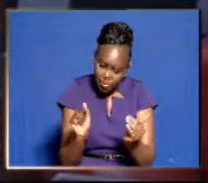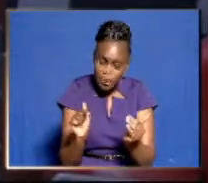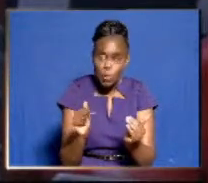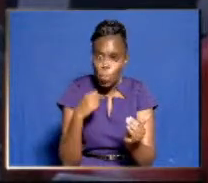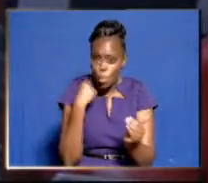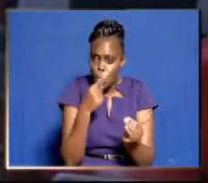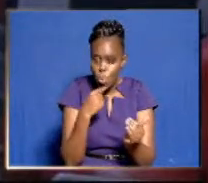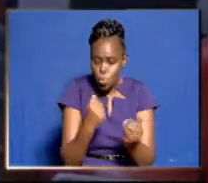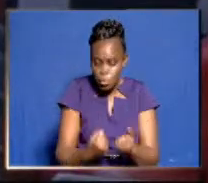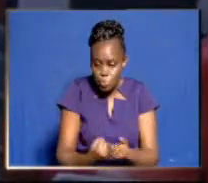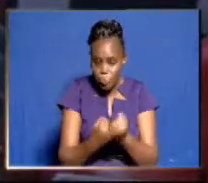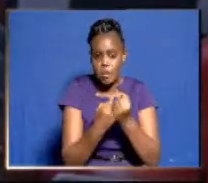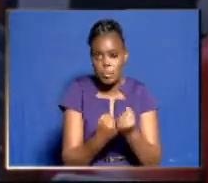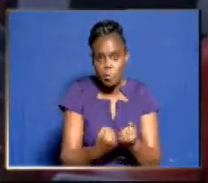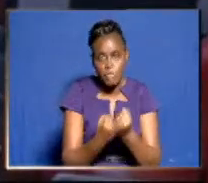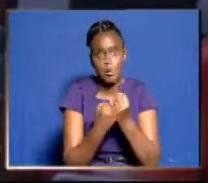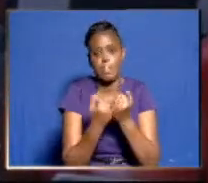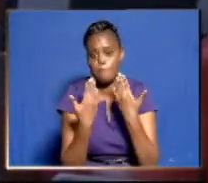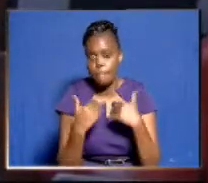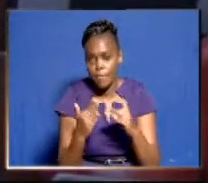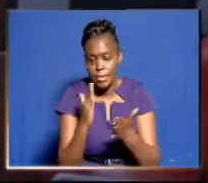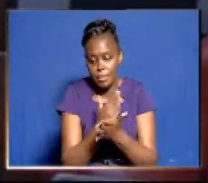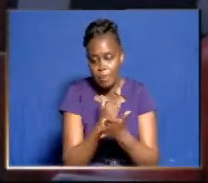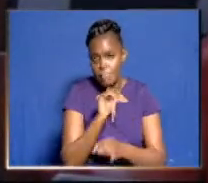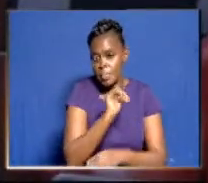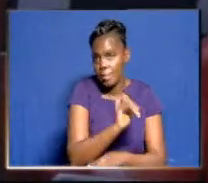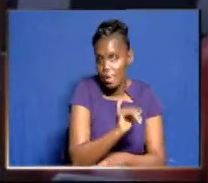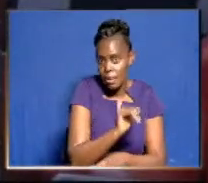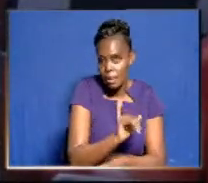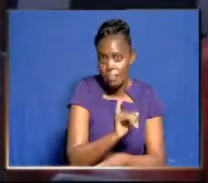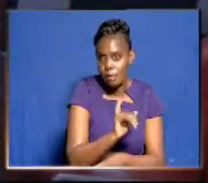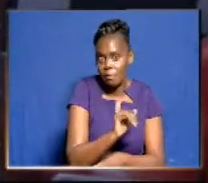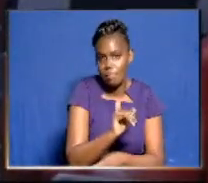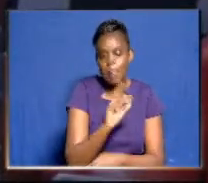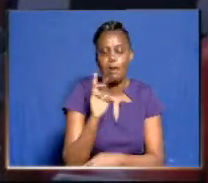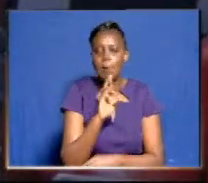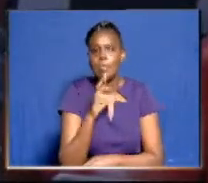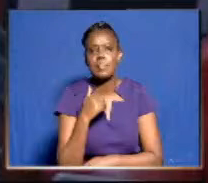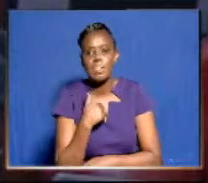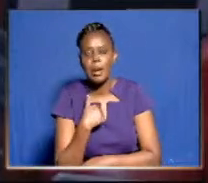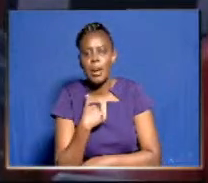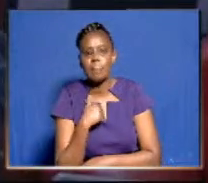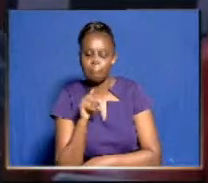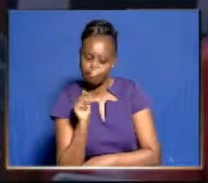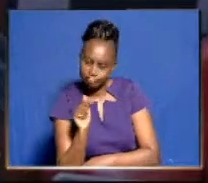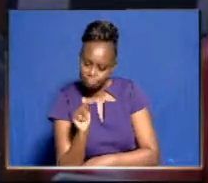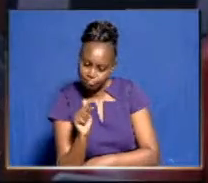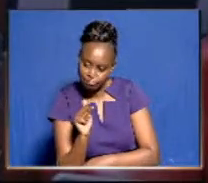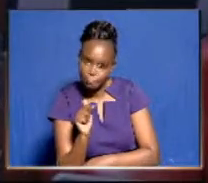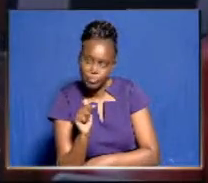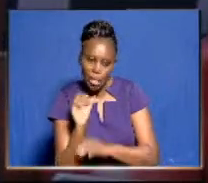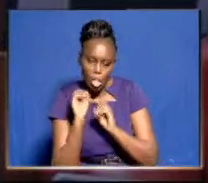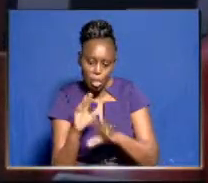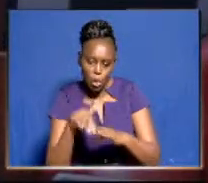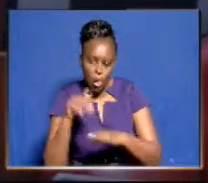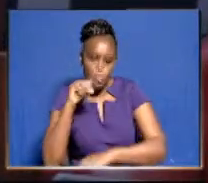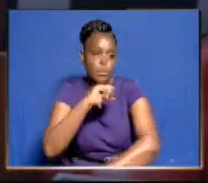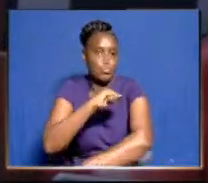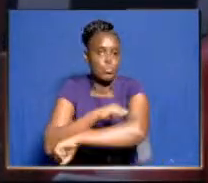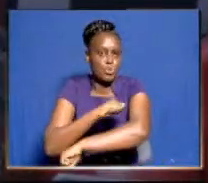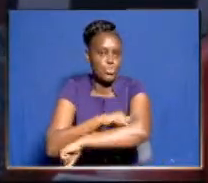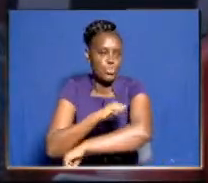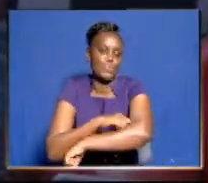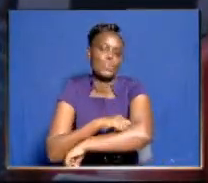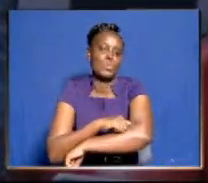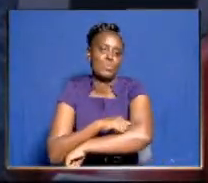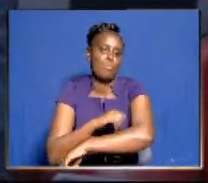been sponsored by this particular department at risk of being thrown out of the schools that they are in,